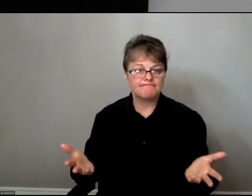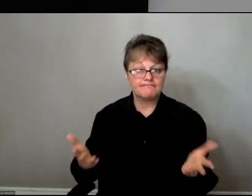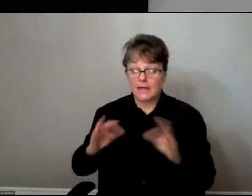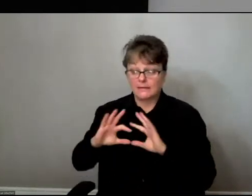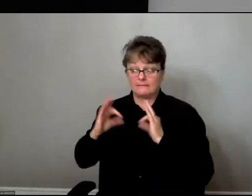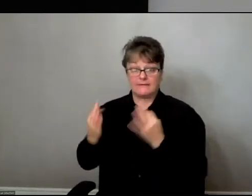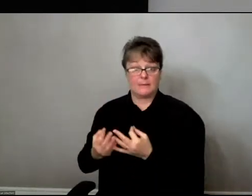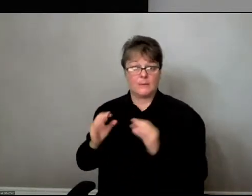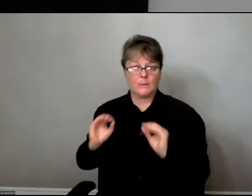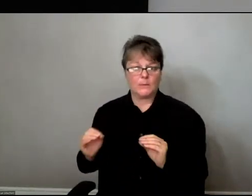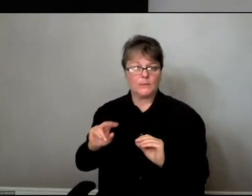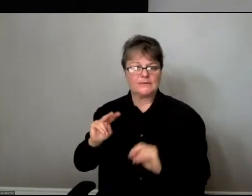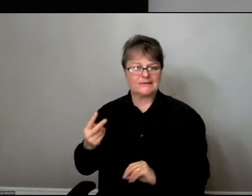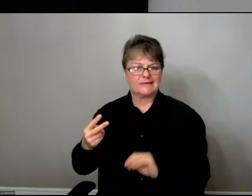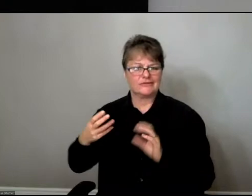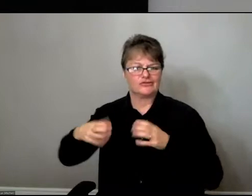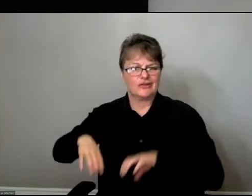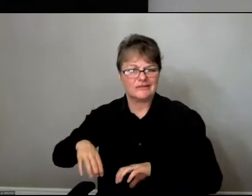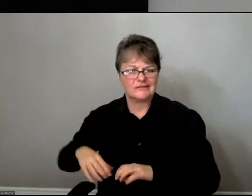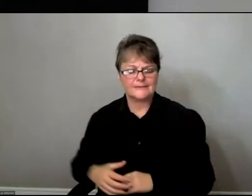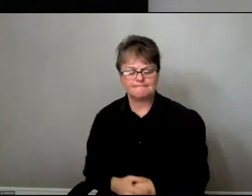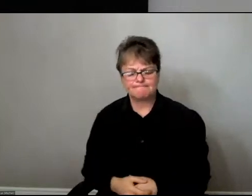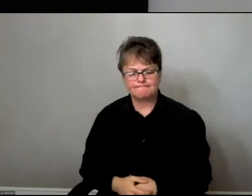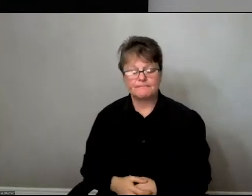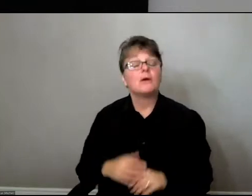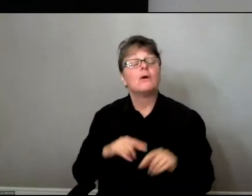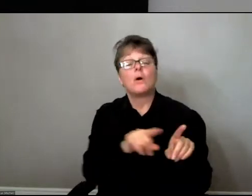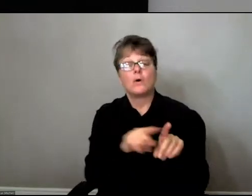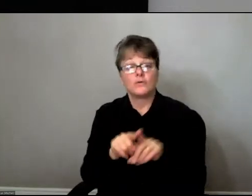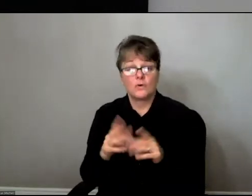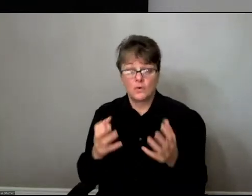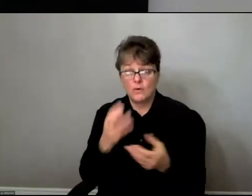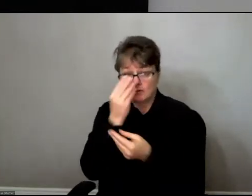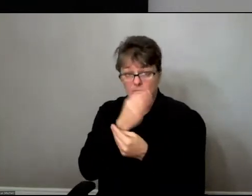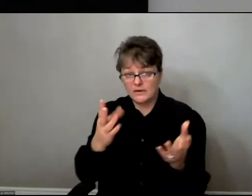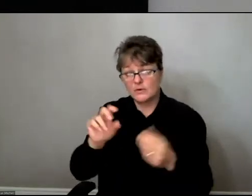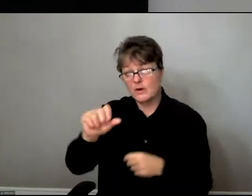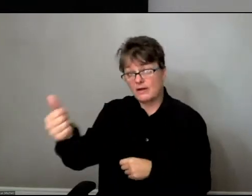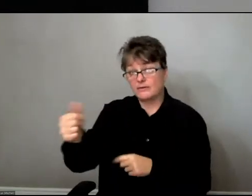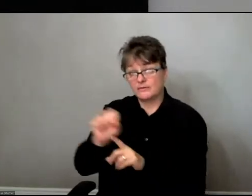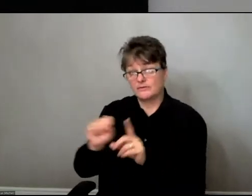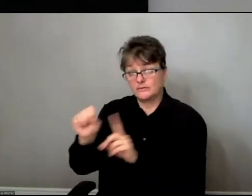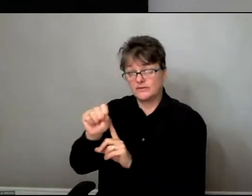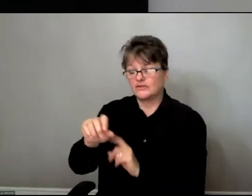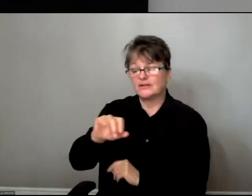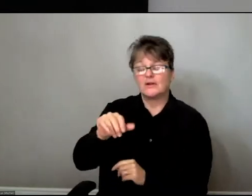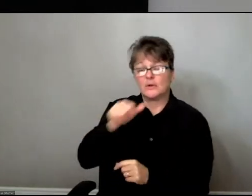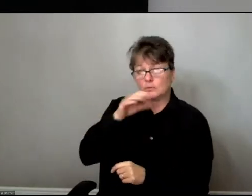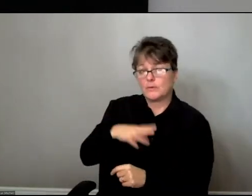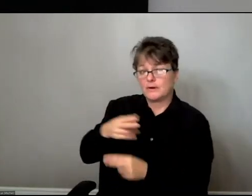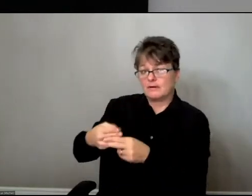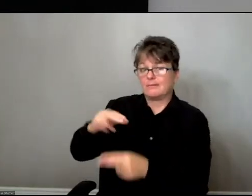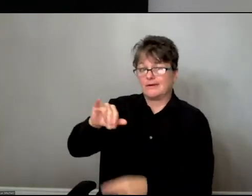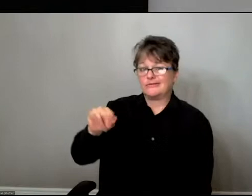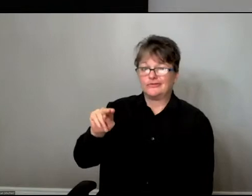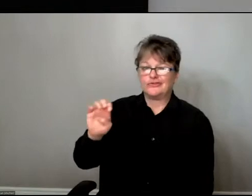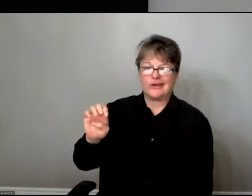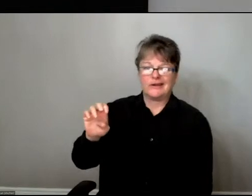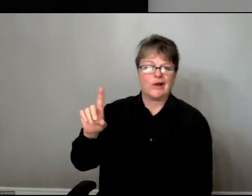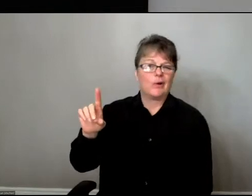I would also like to mention the Jane Doe case, telling her story 3 times. What does it